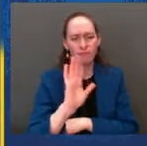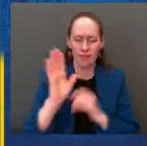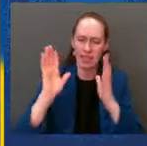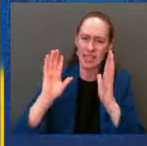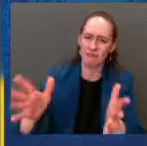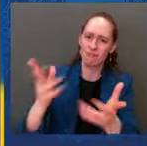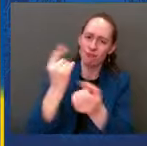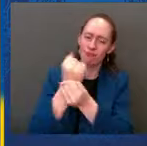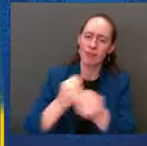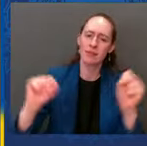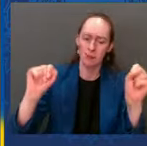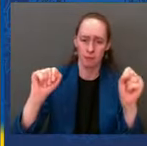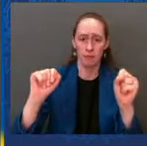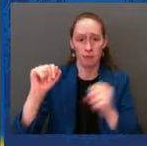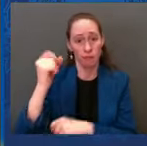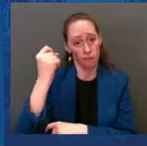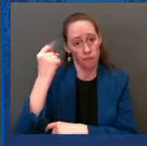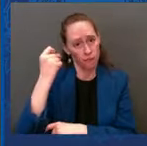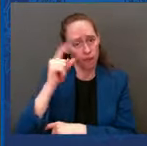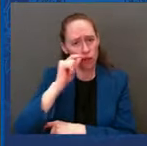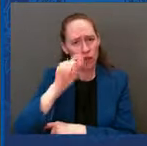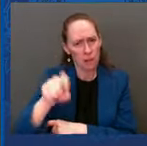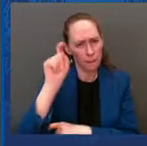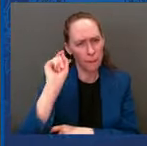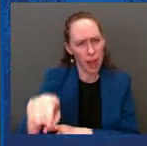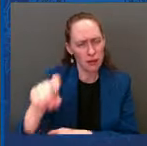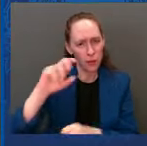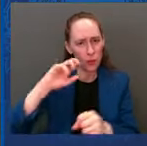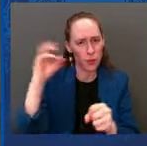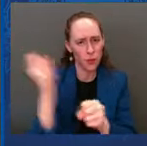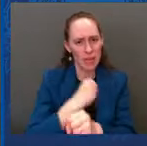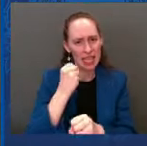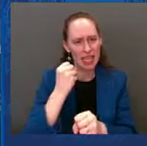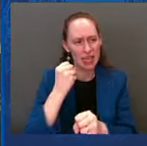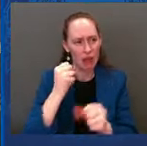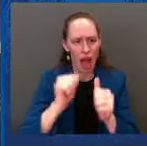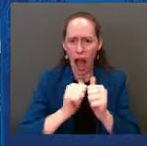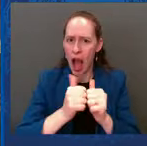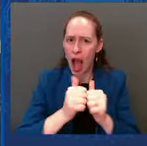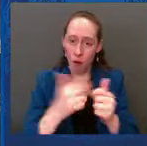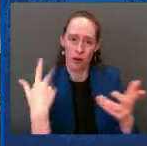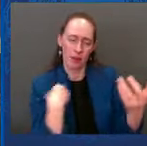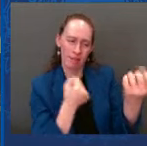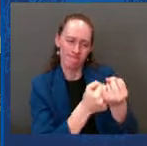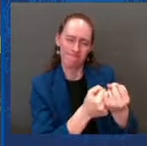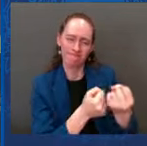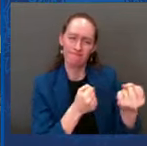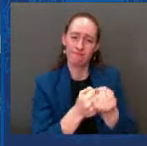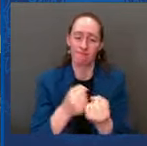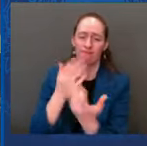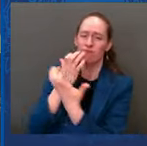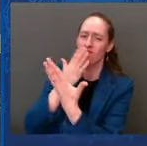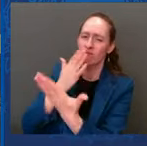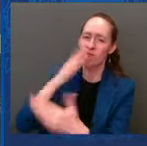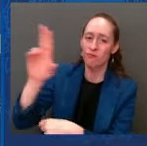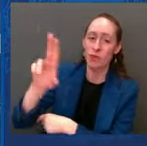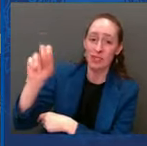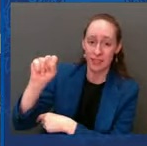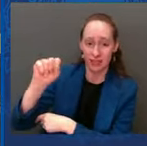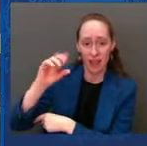And I thank the United States. I thank all the NATO states who are sending assistance to Ukraine, not only the